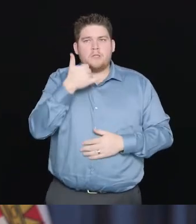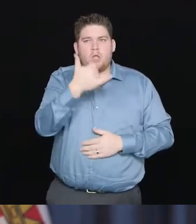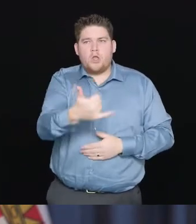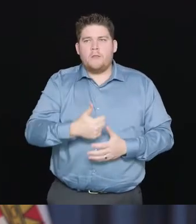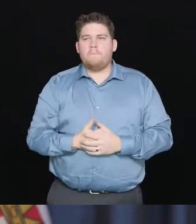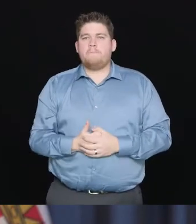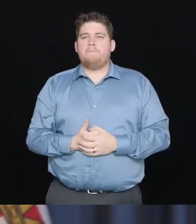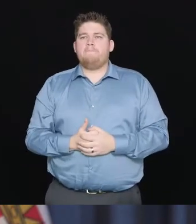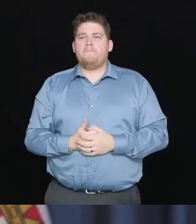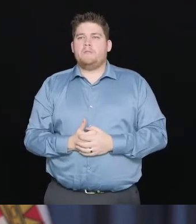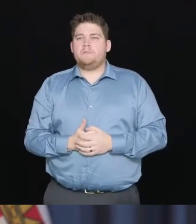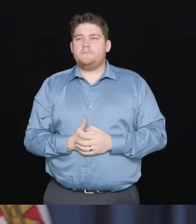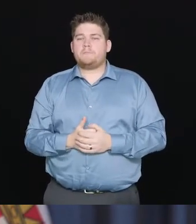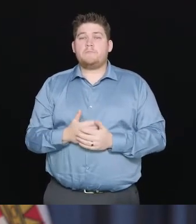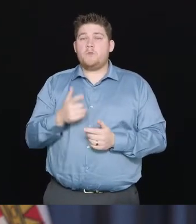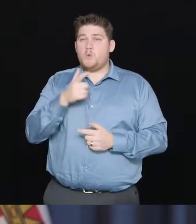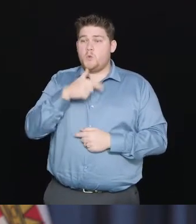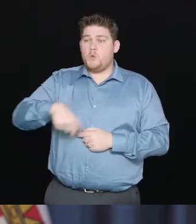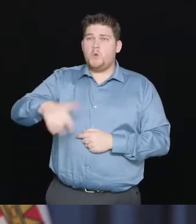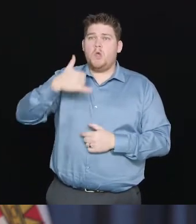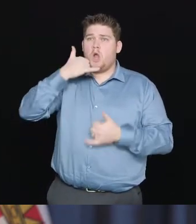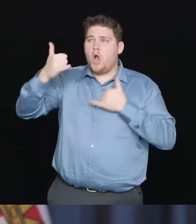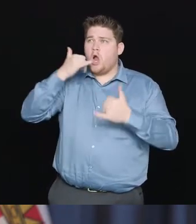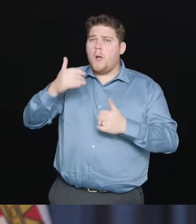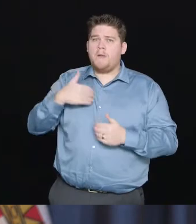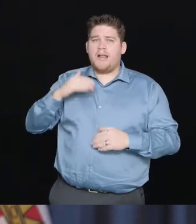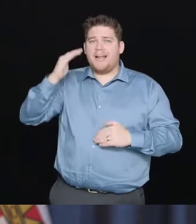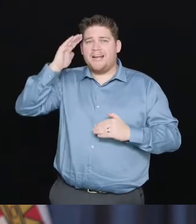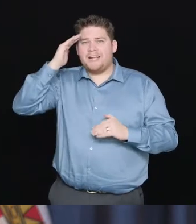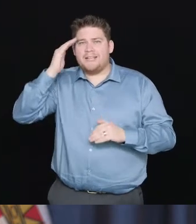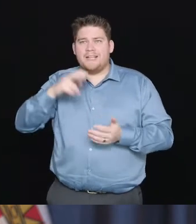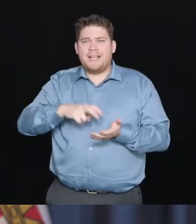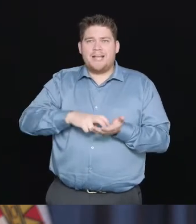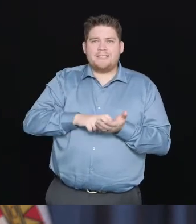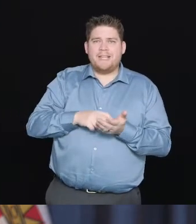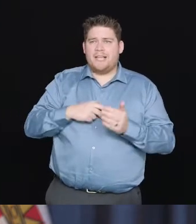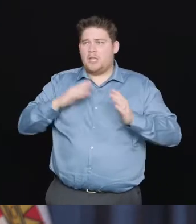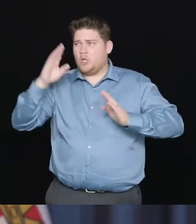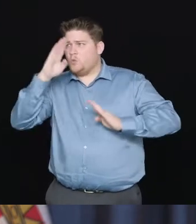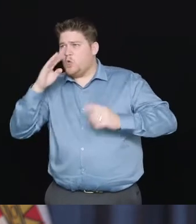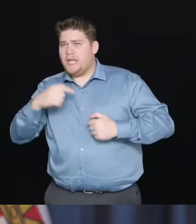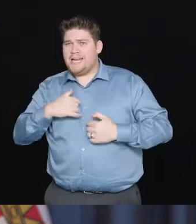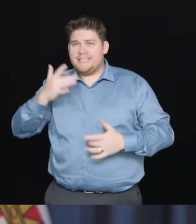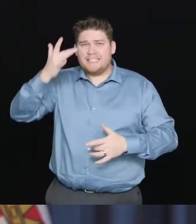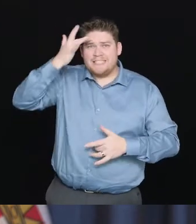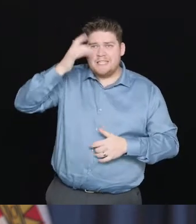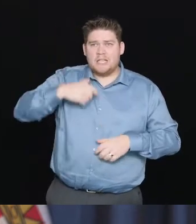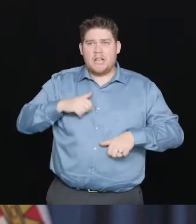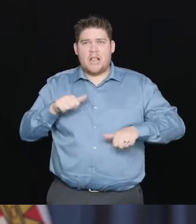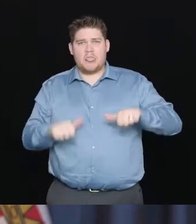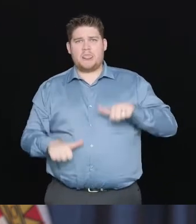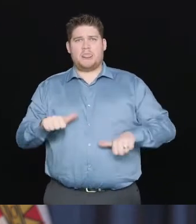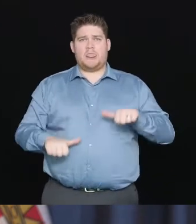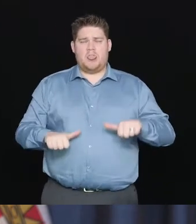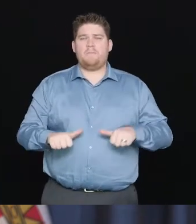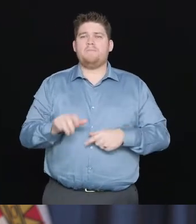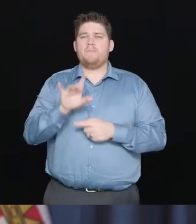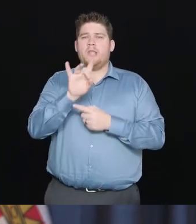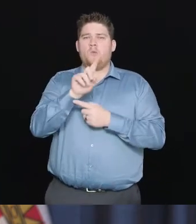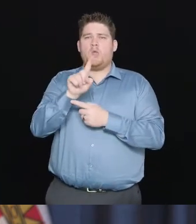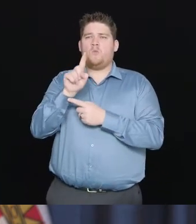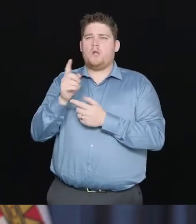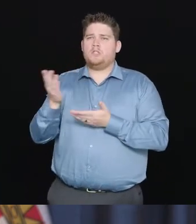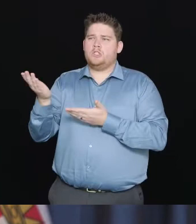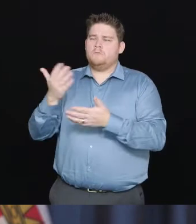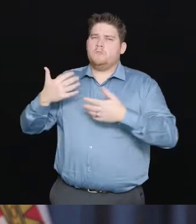time. I wanted to note as well, and this is of interest, I think, to people, that